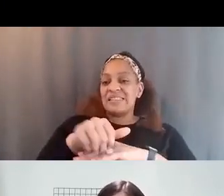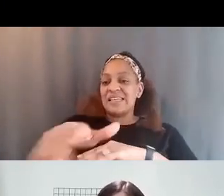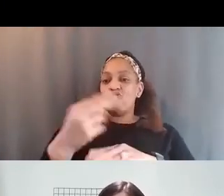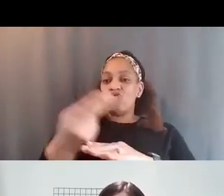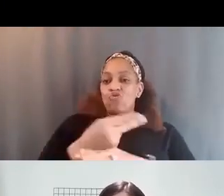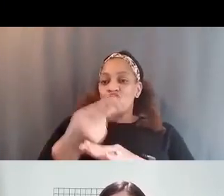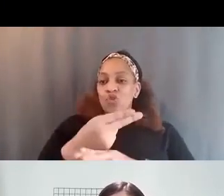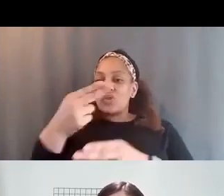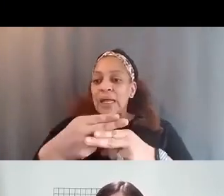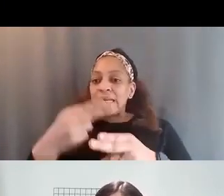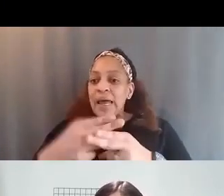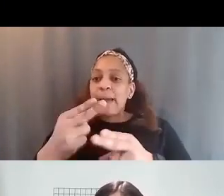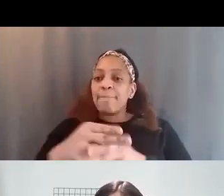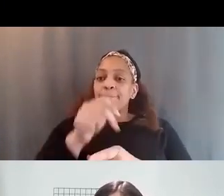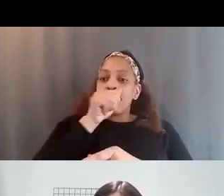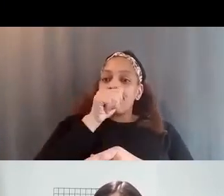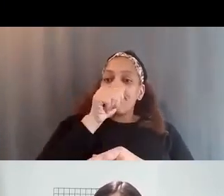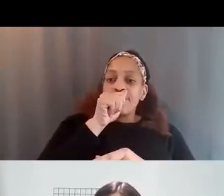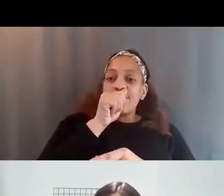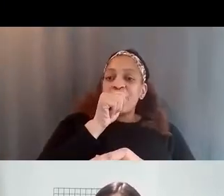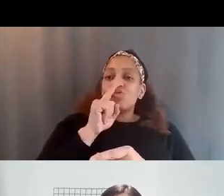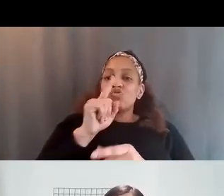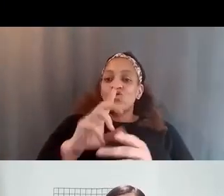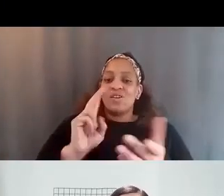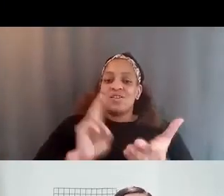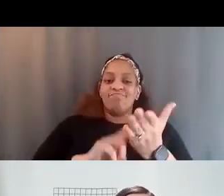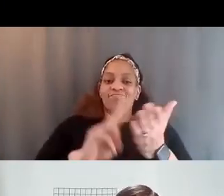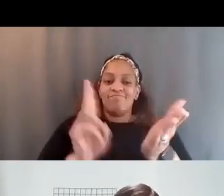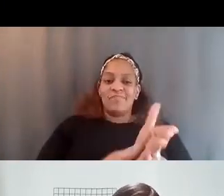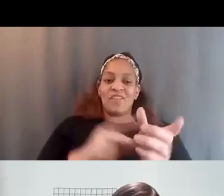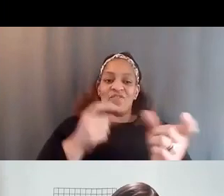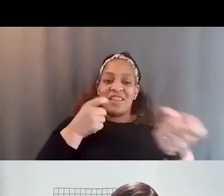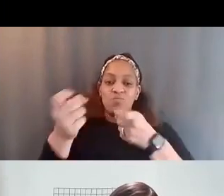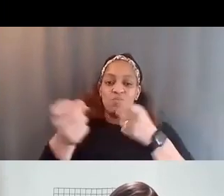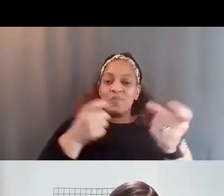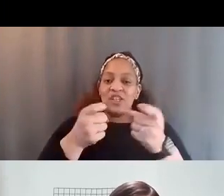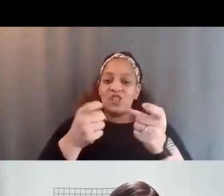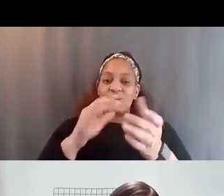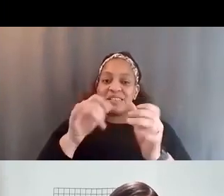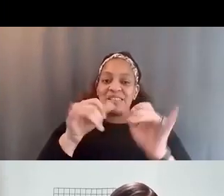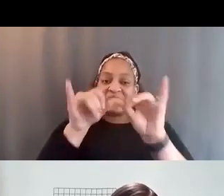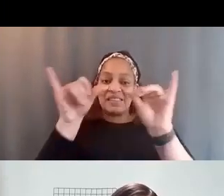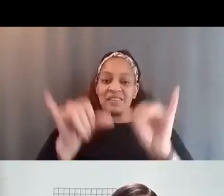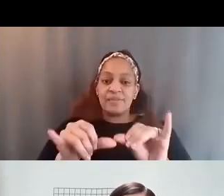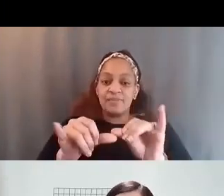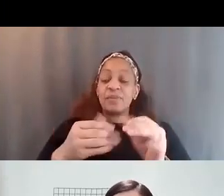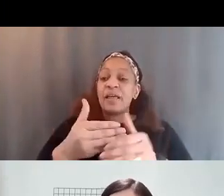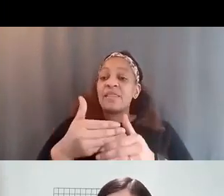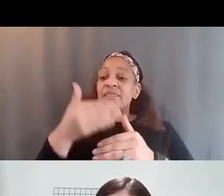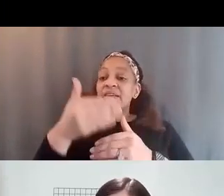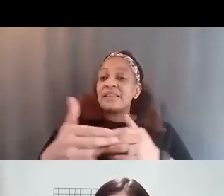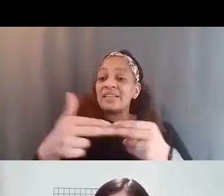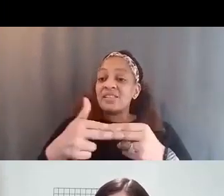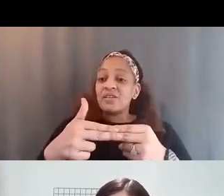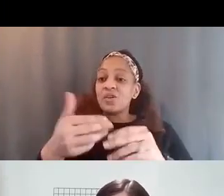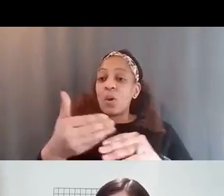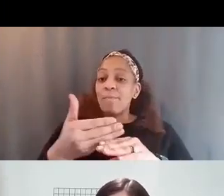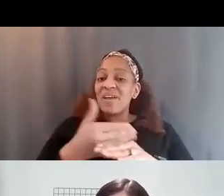register for it on our learning management system. Next slide. So